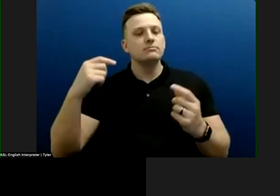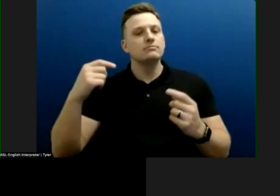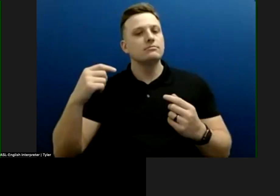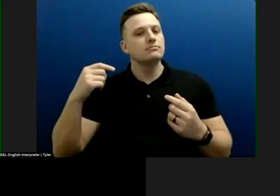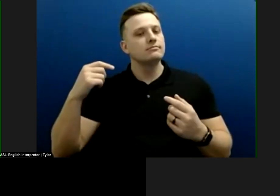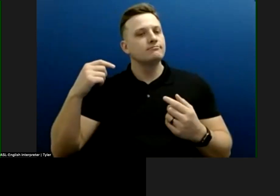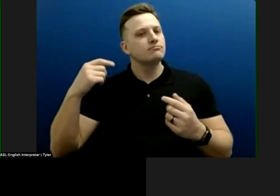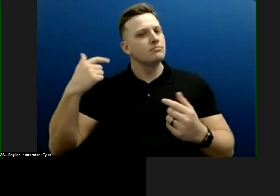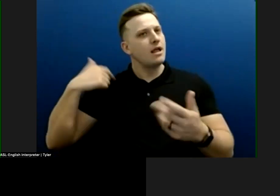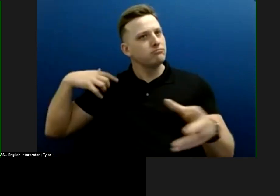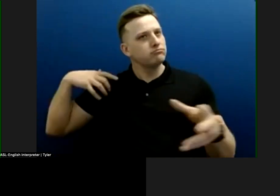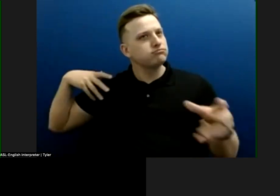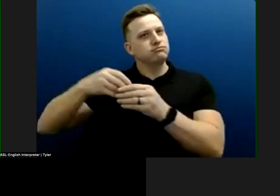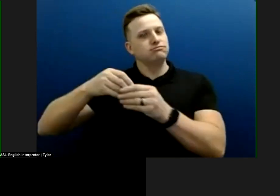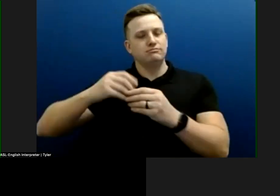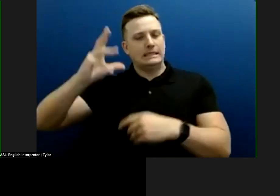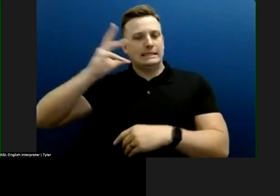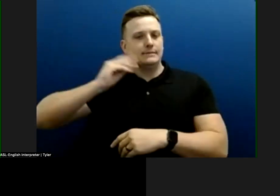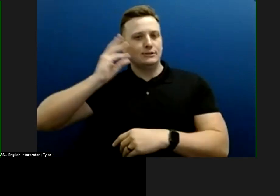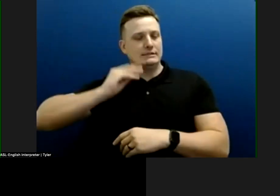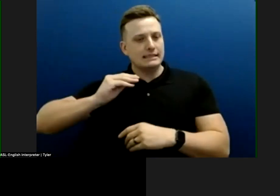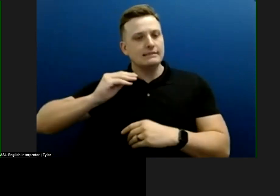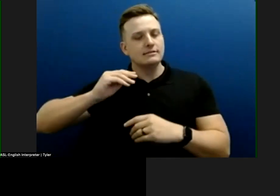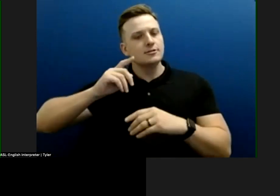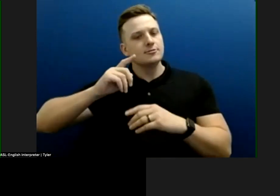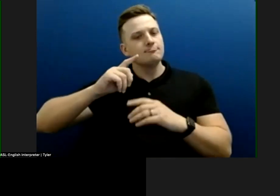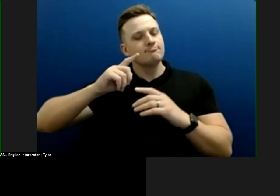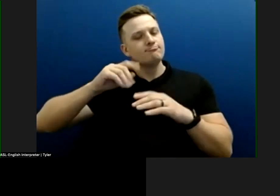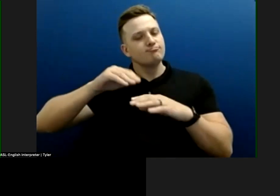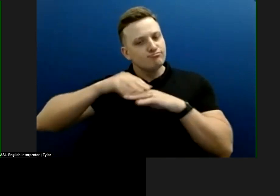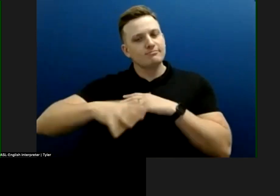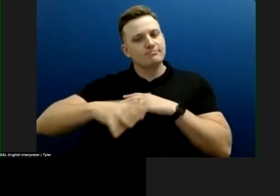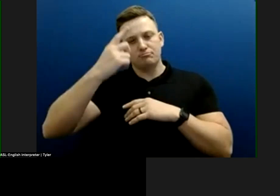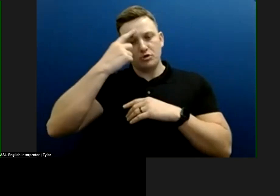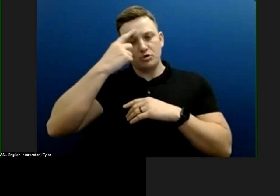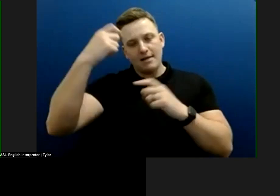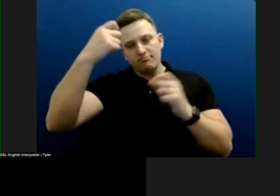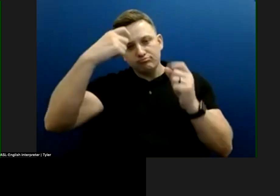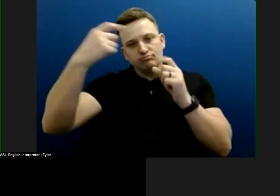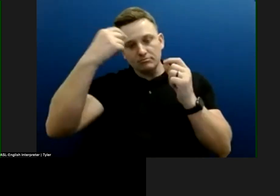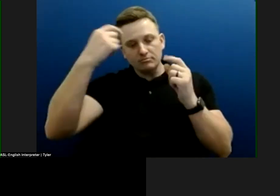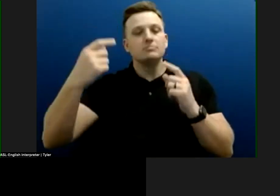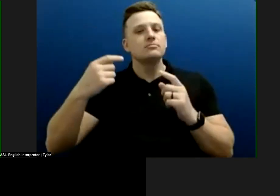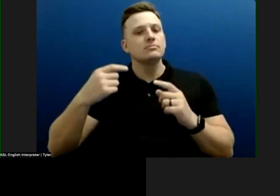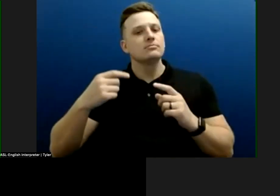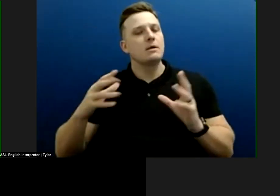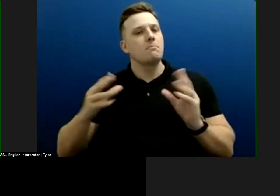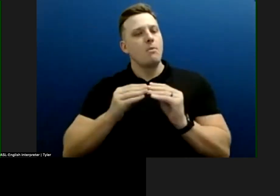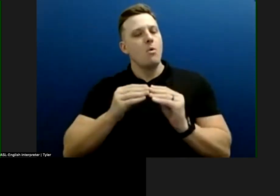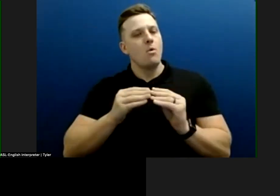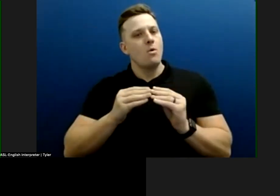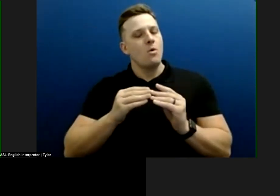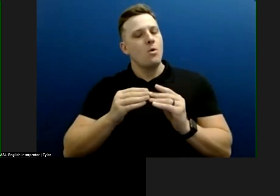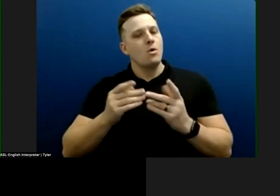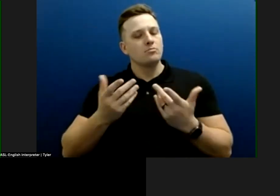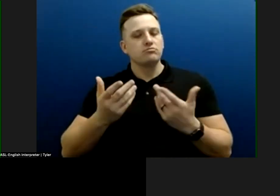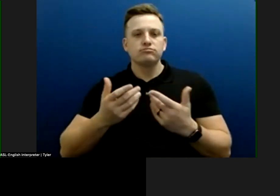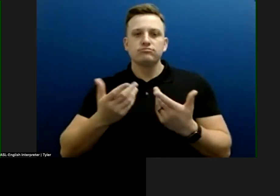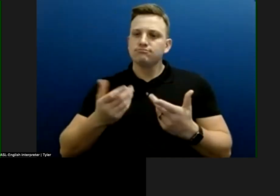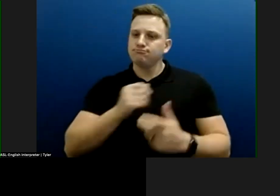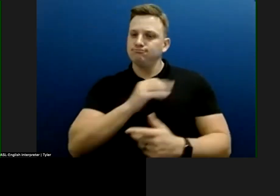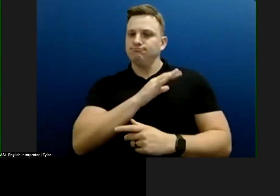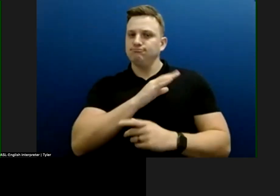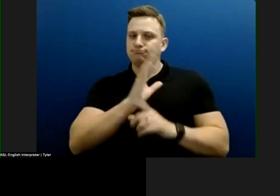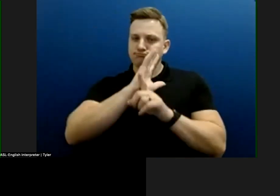memories come flooding back, and she can use that in a neurologically more powerful way perhaps